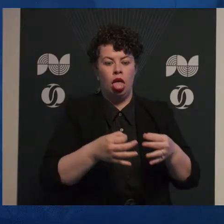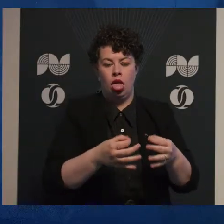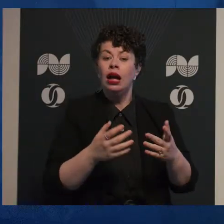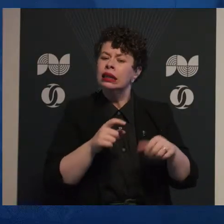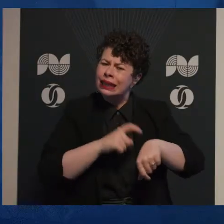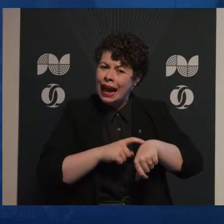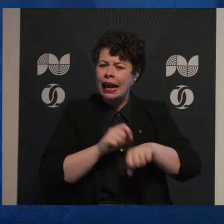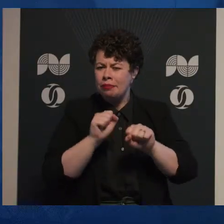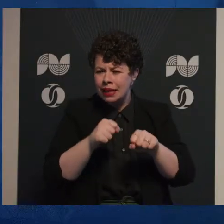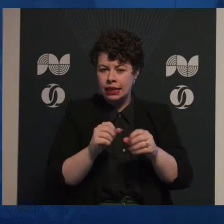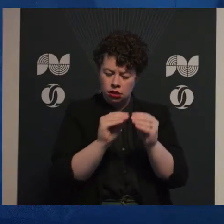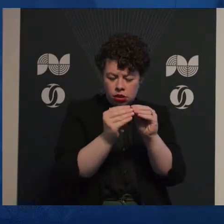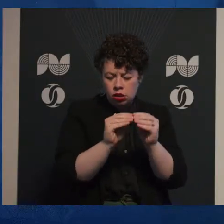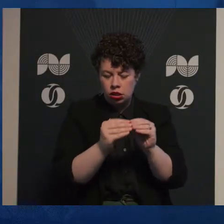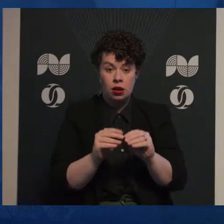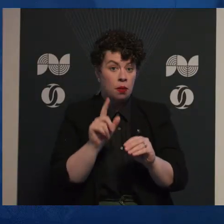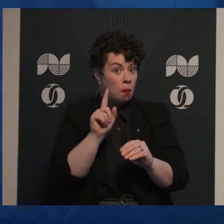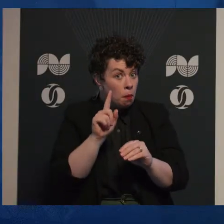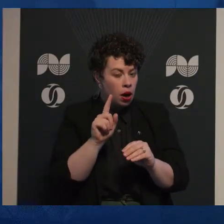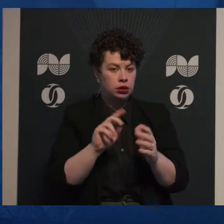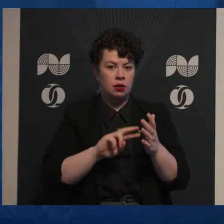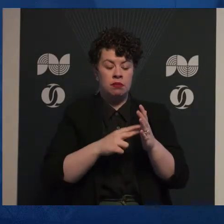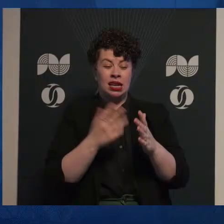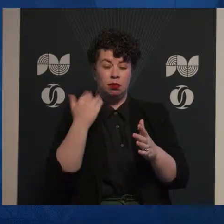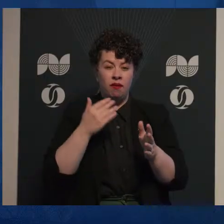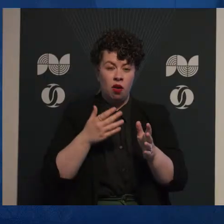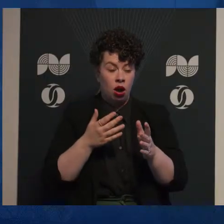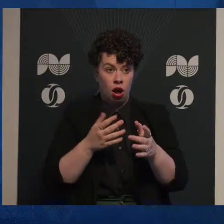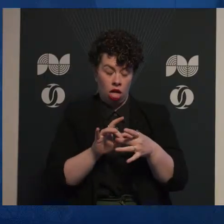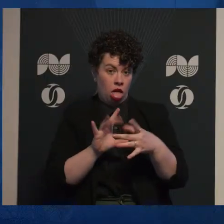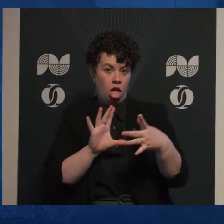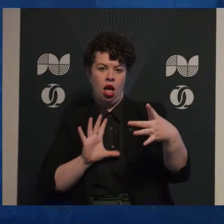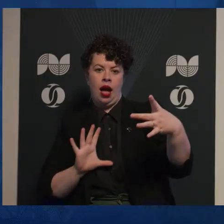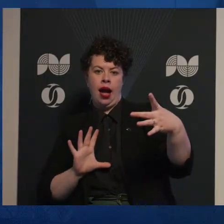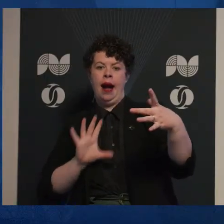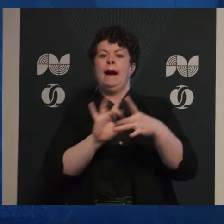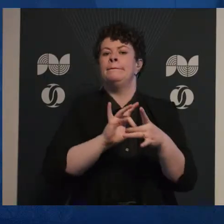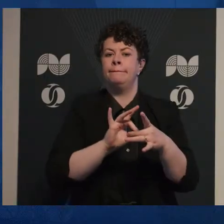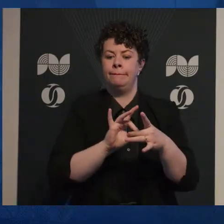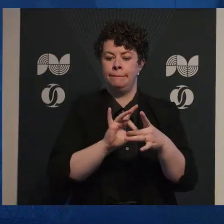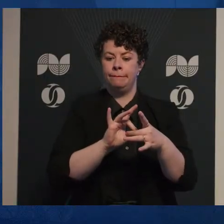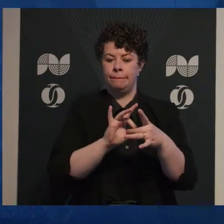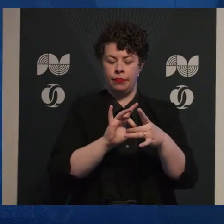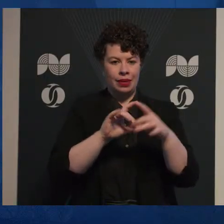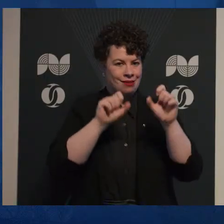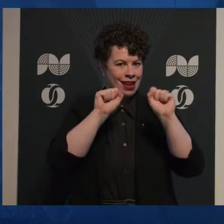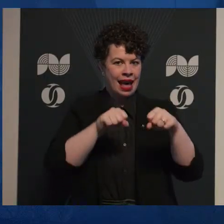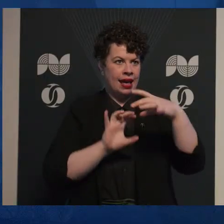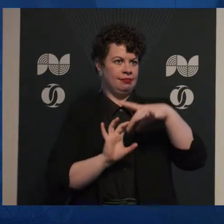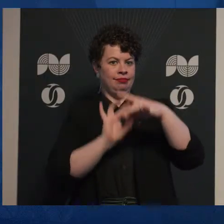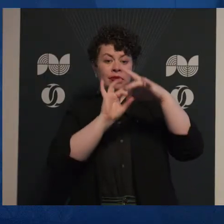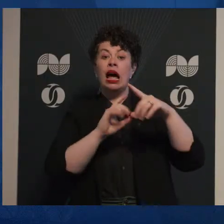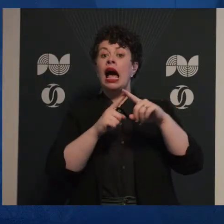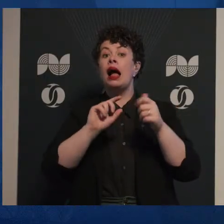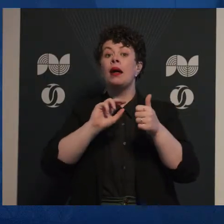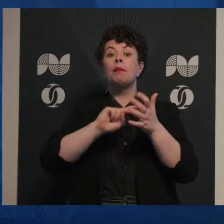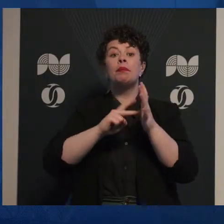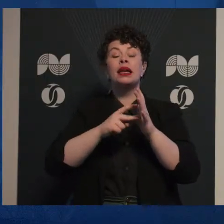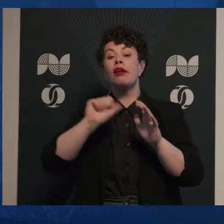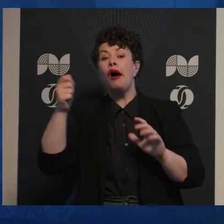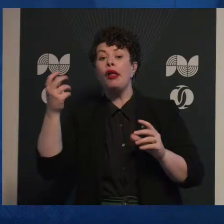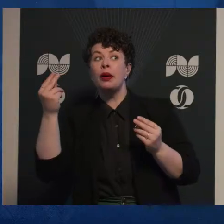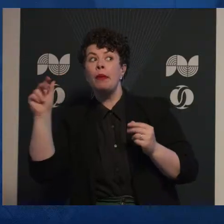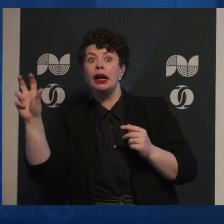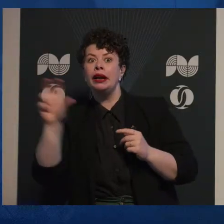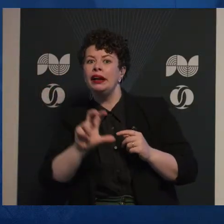but at the same time, they unlock opportunities, and they also attract private investment, like in logistics,